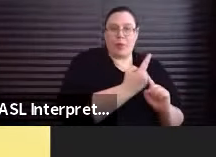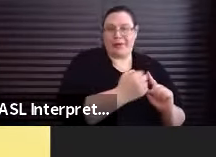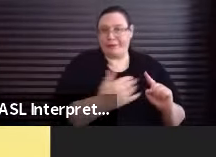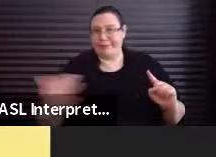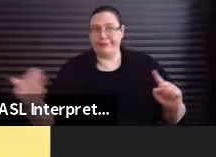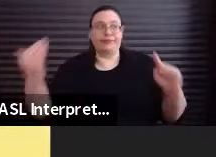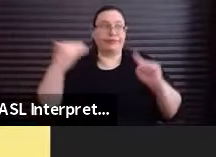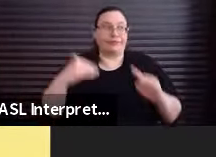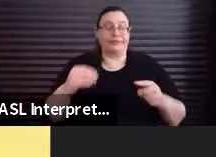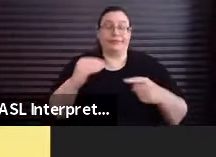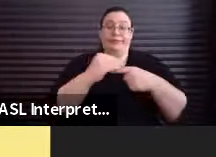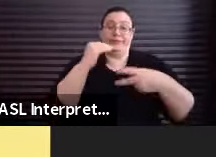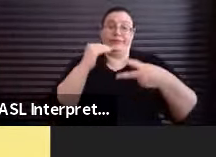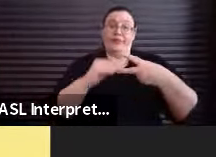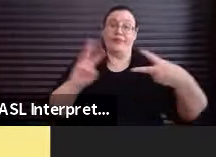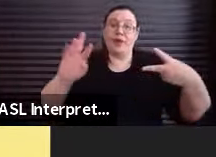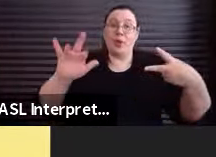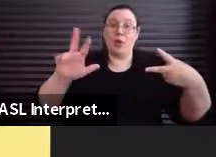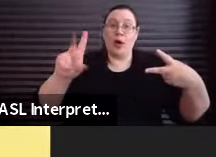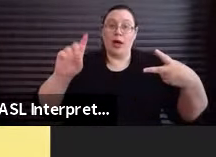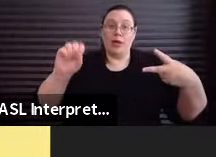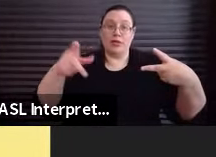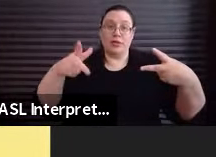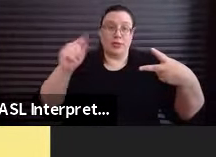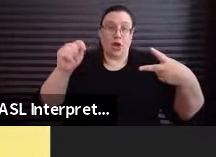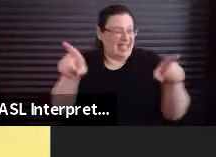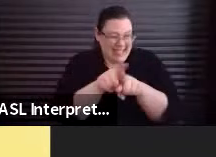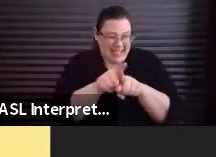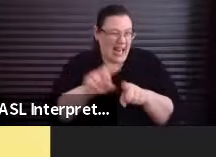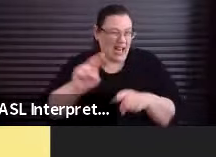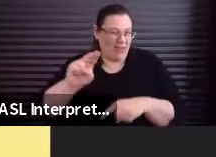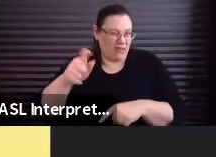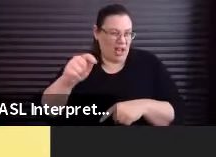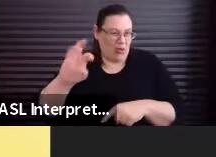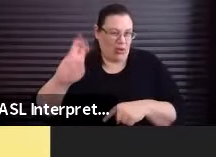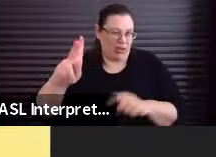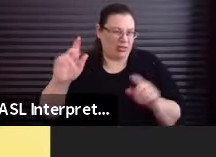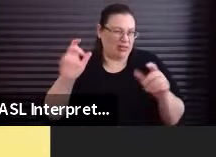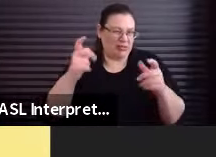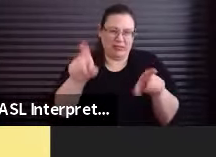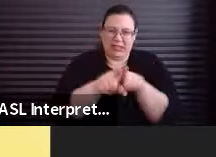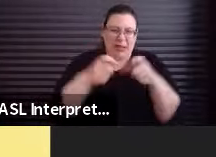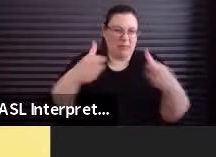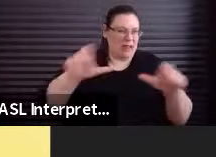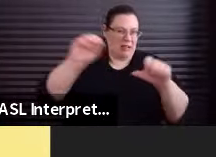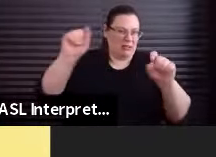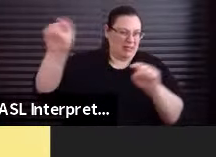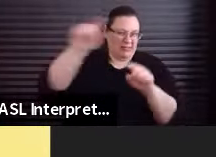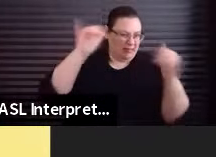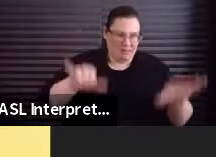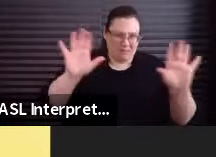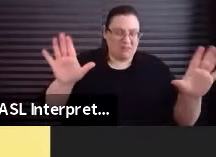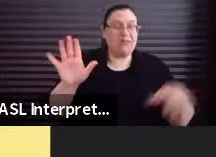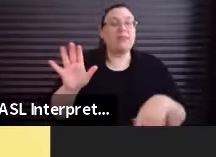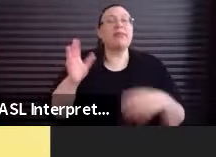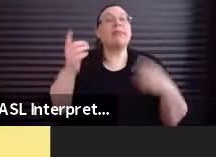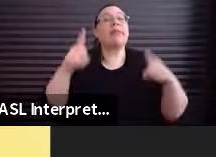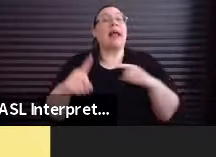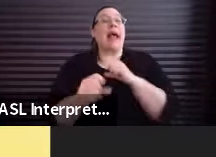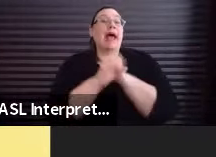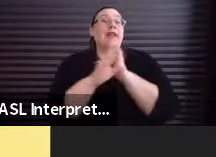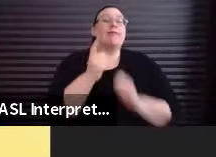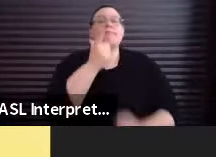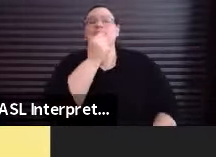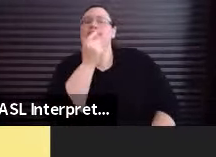also going to be seen on those same networks. But the difference is this is when the advertiser picks and chooses